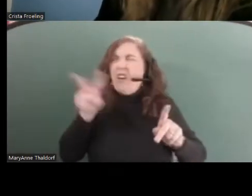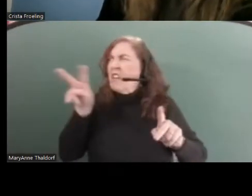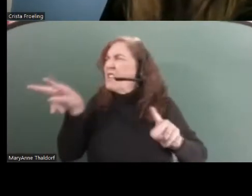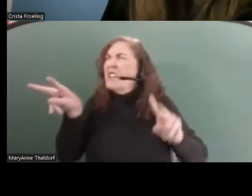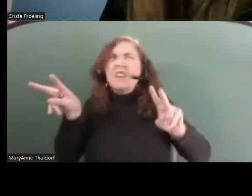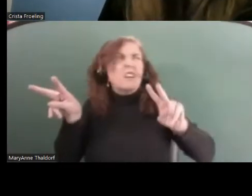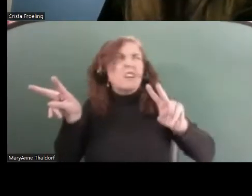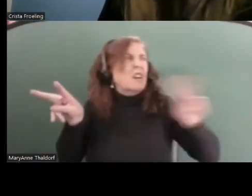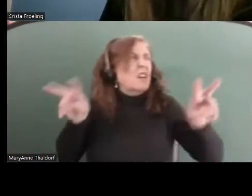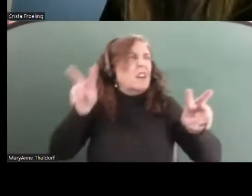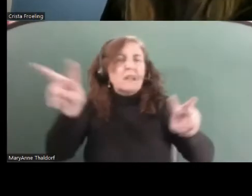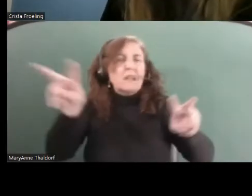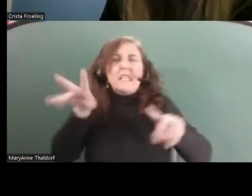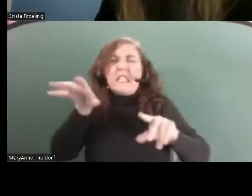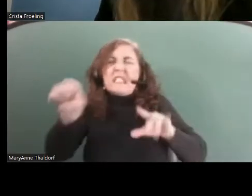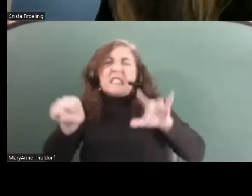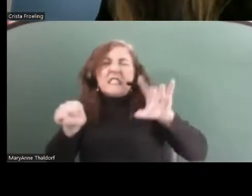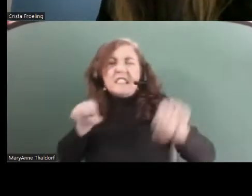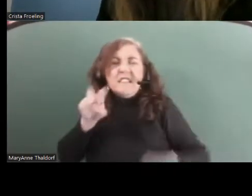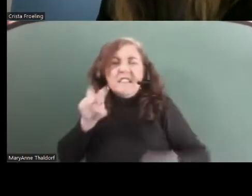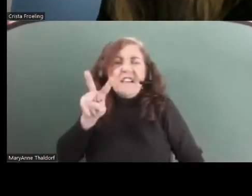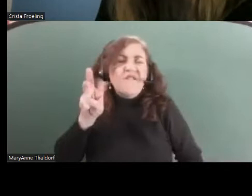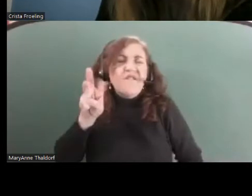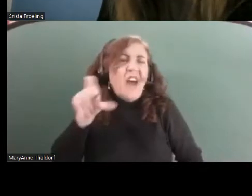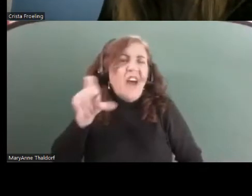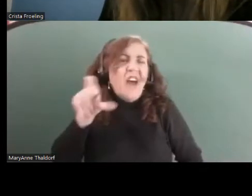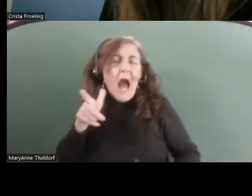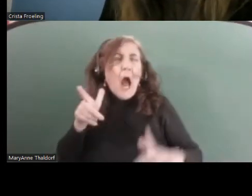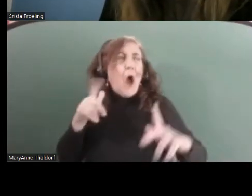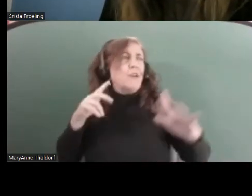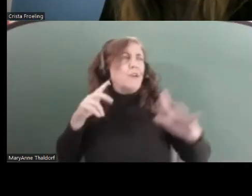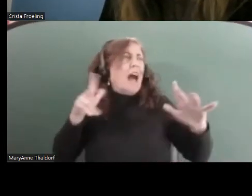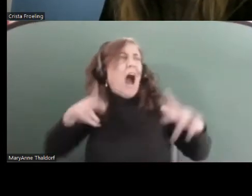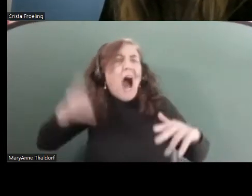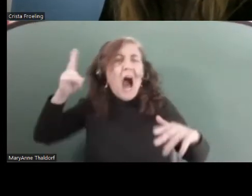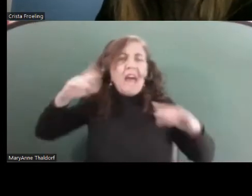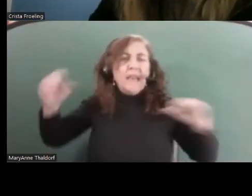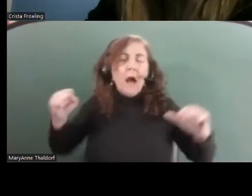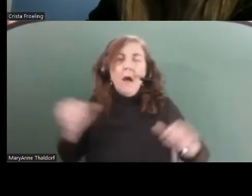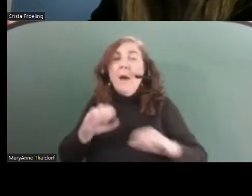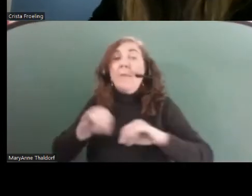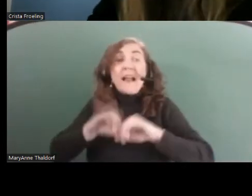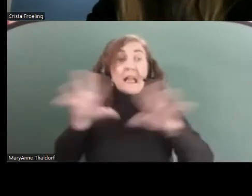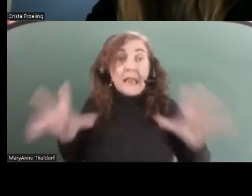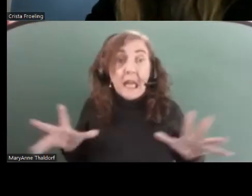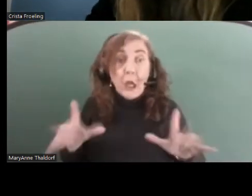vowels, but you couldn't probably understand what people were saying.